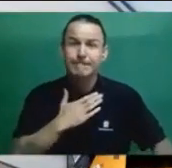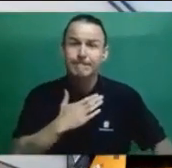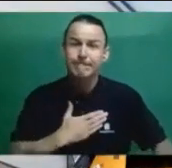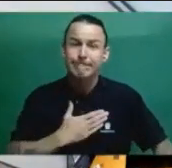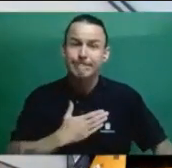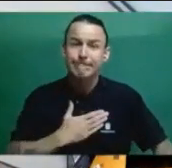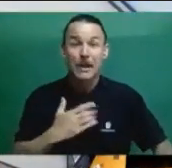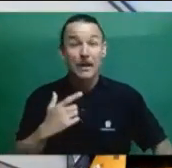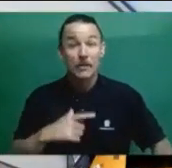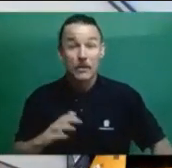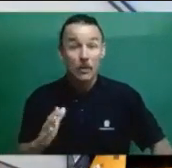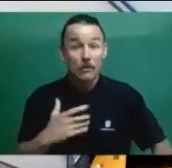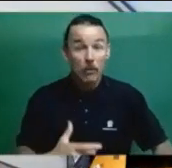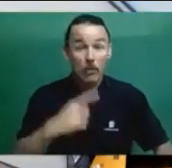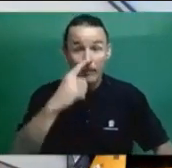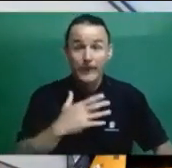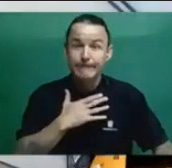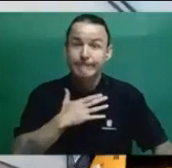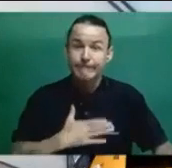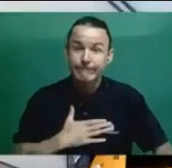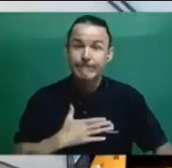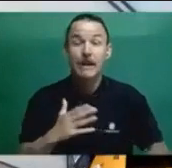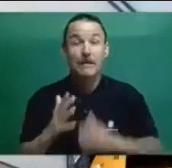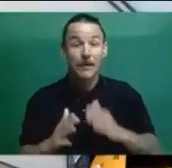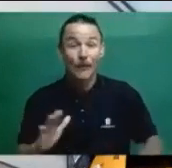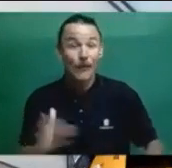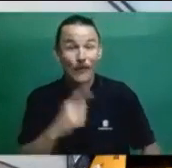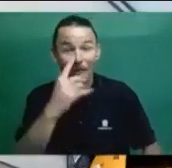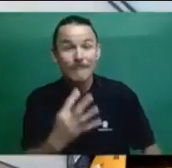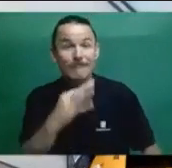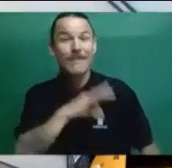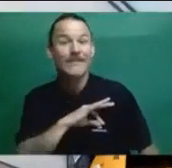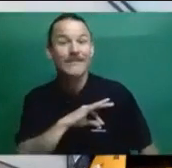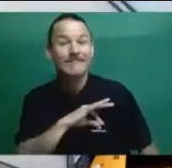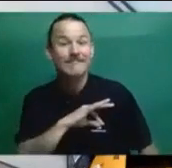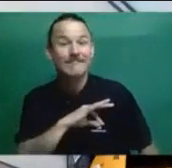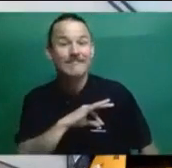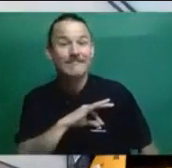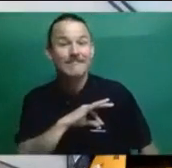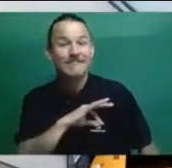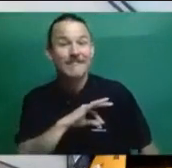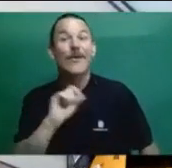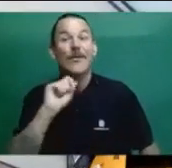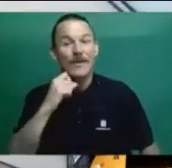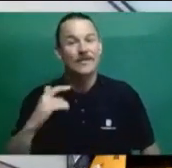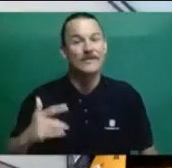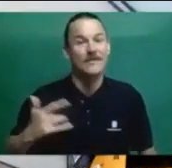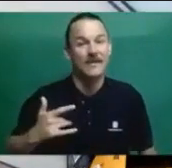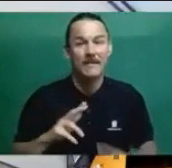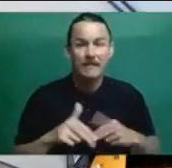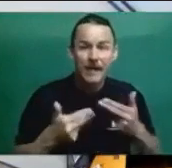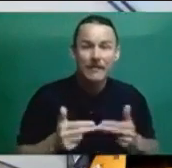containing this, us suppressing this virus. A successful strategy benefits everybody ultimately, because if this gets away from